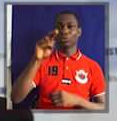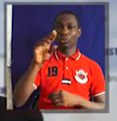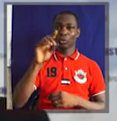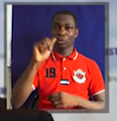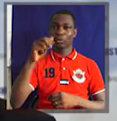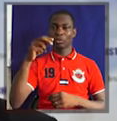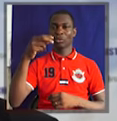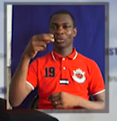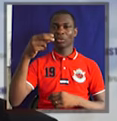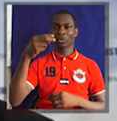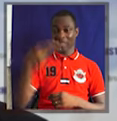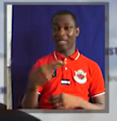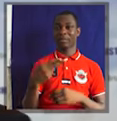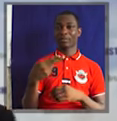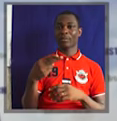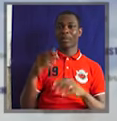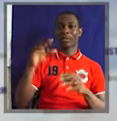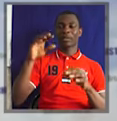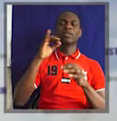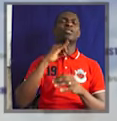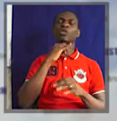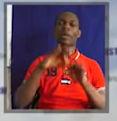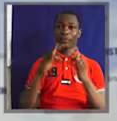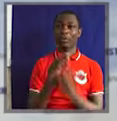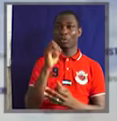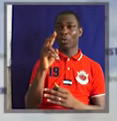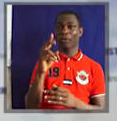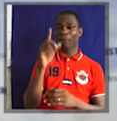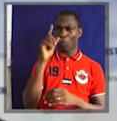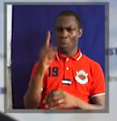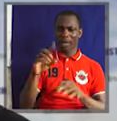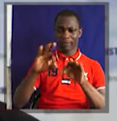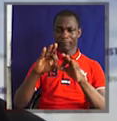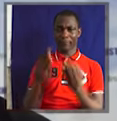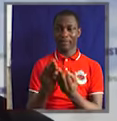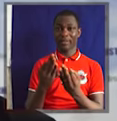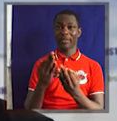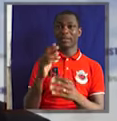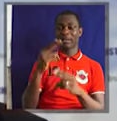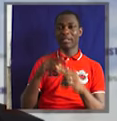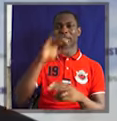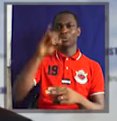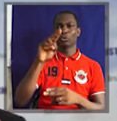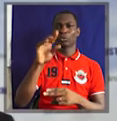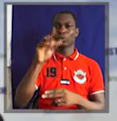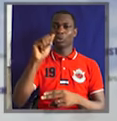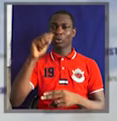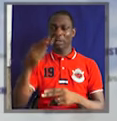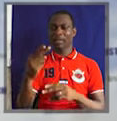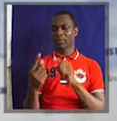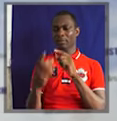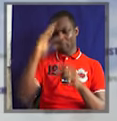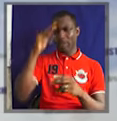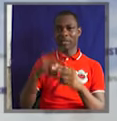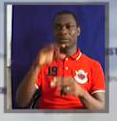baako enana yefre no the tribe of Judah. Na openi noa efanu Judah ankasa ankasa no. Genesis